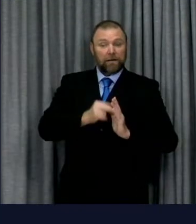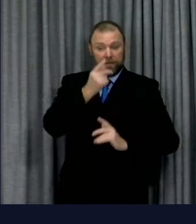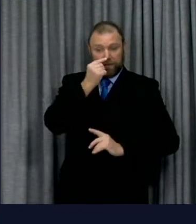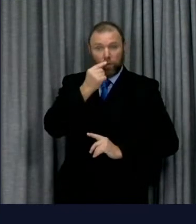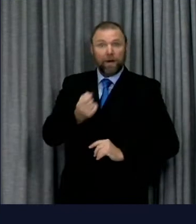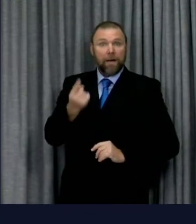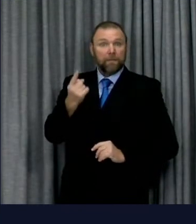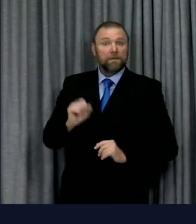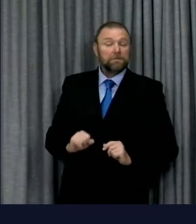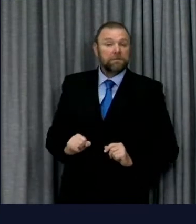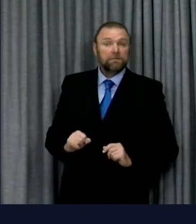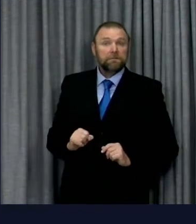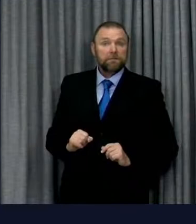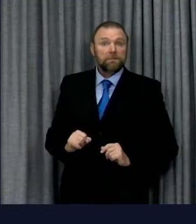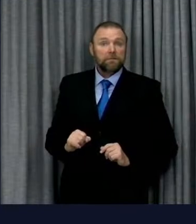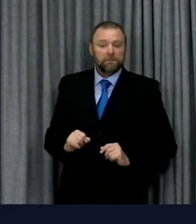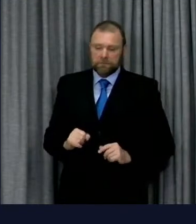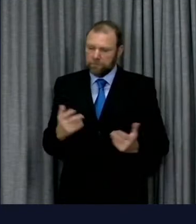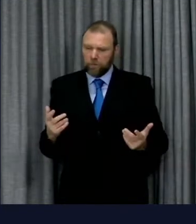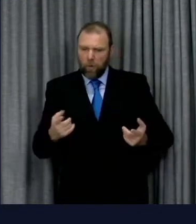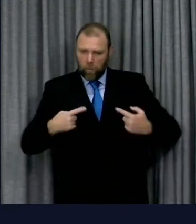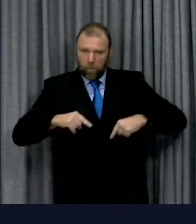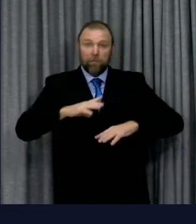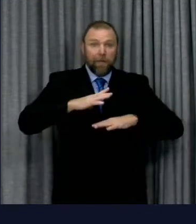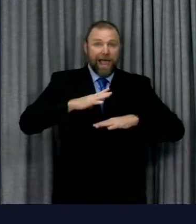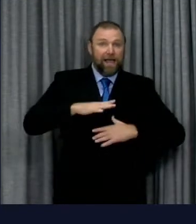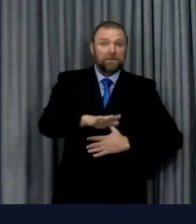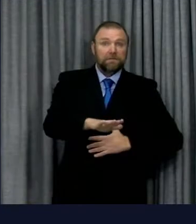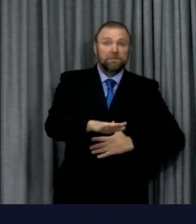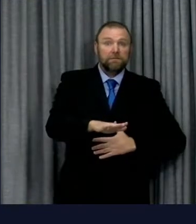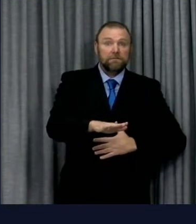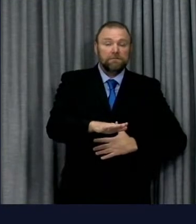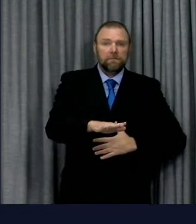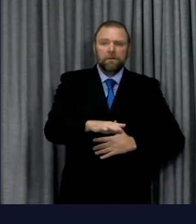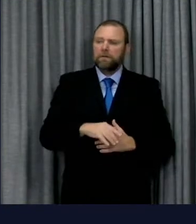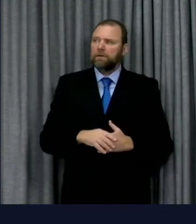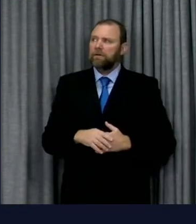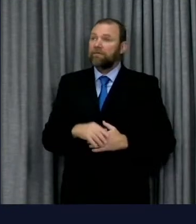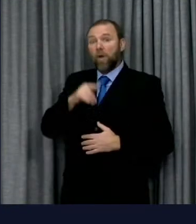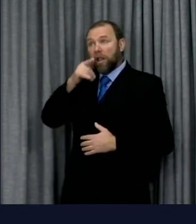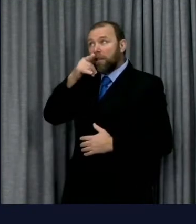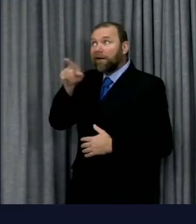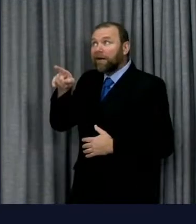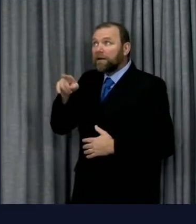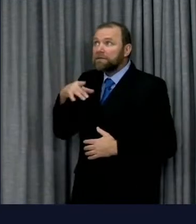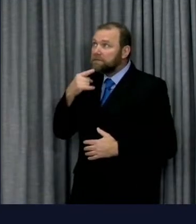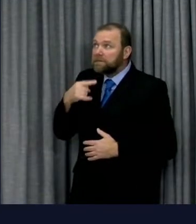be, we do need to, so we're prepared for it. And if we're lucky and it isn't, well, we won't have lost